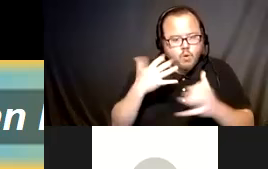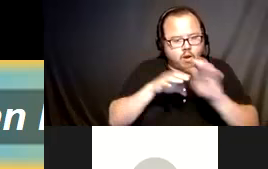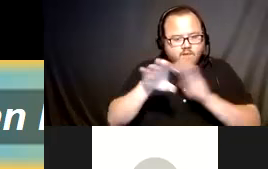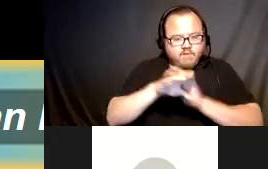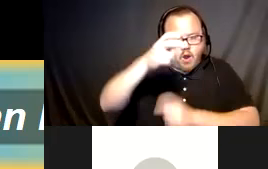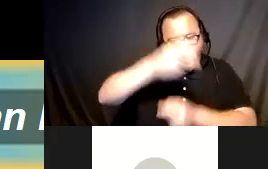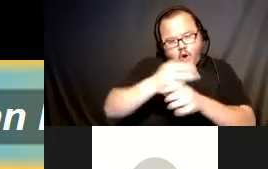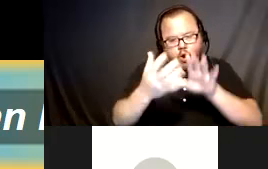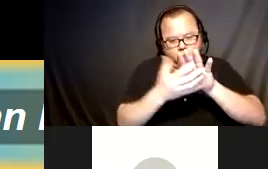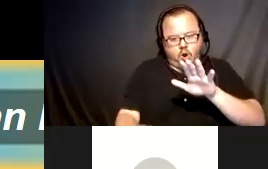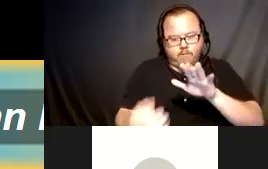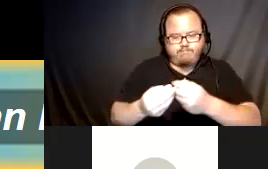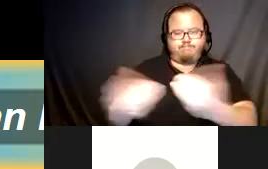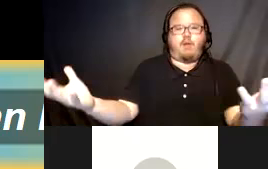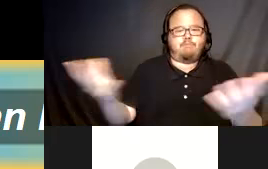hard copy and also